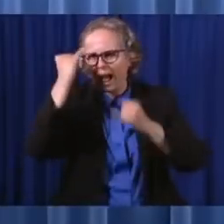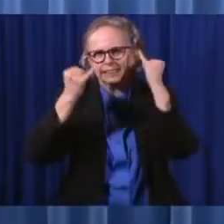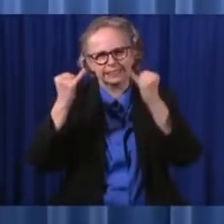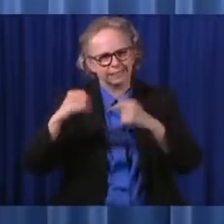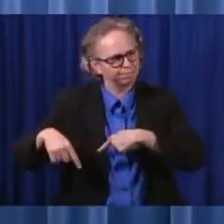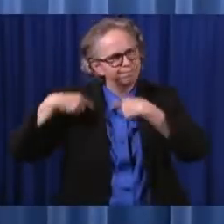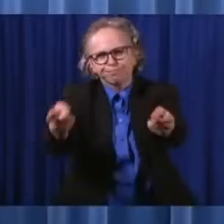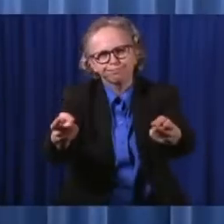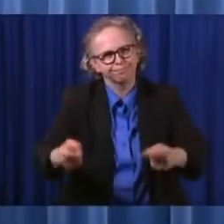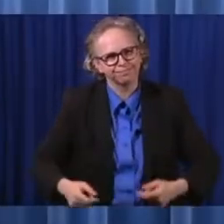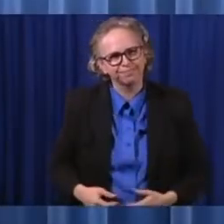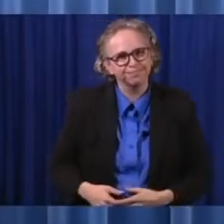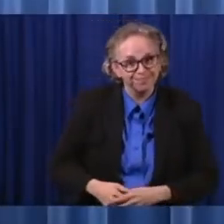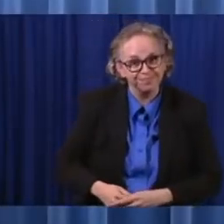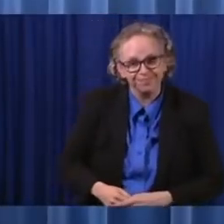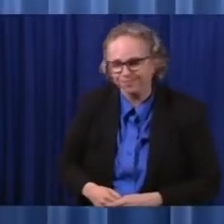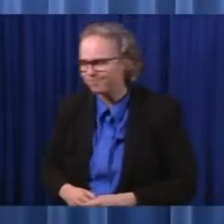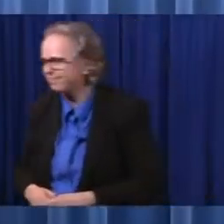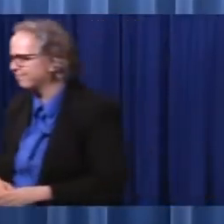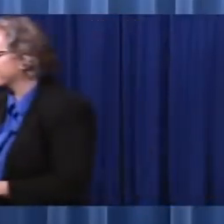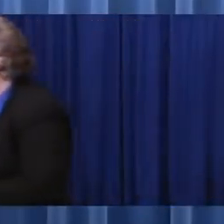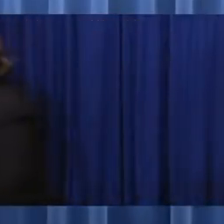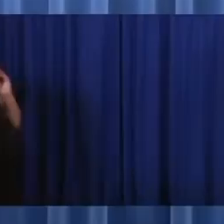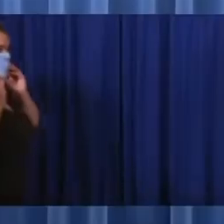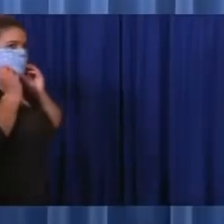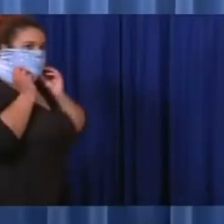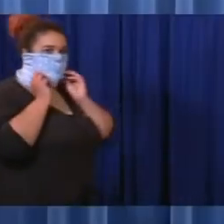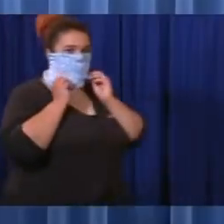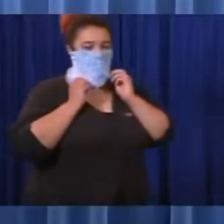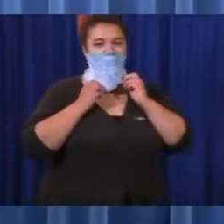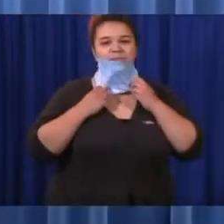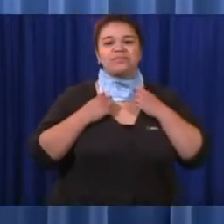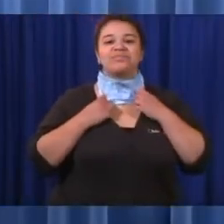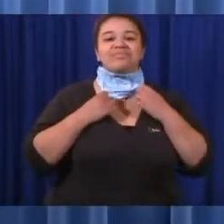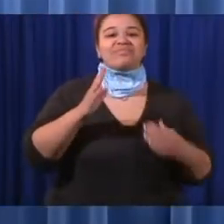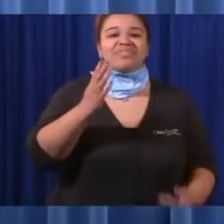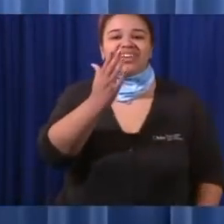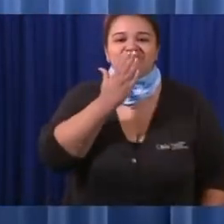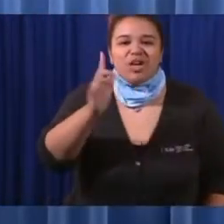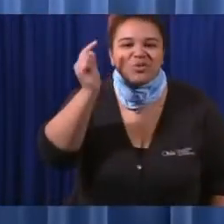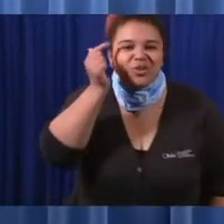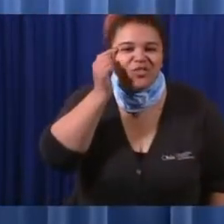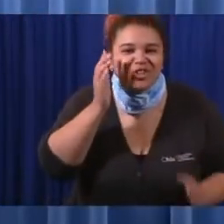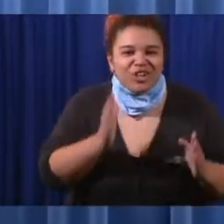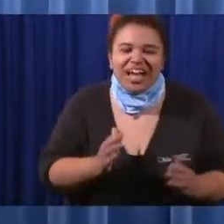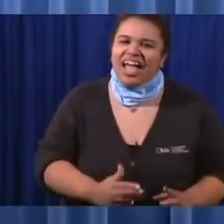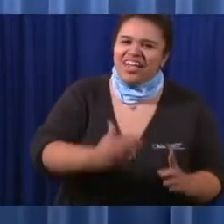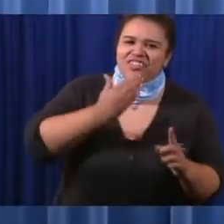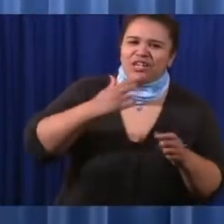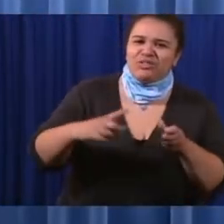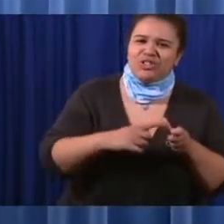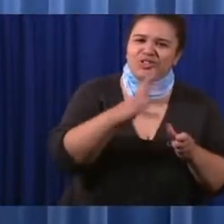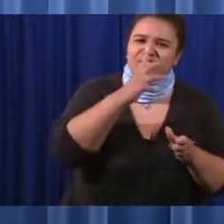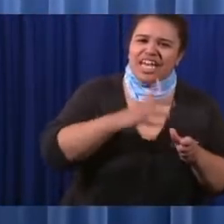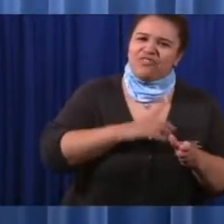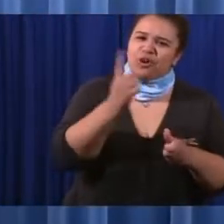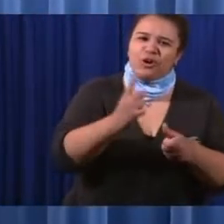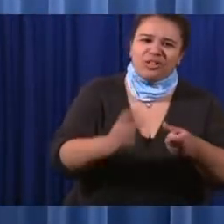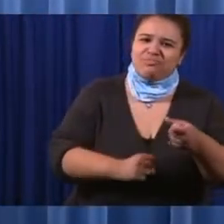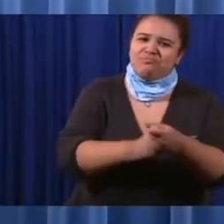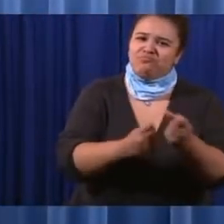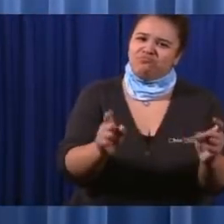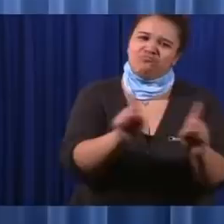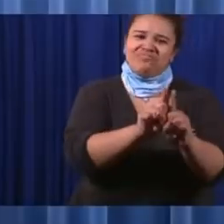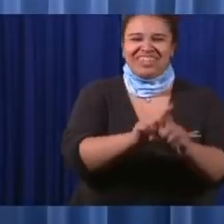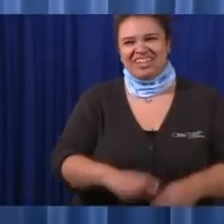Thank you, Governor, and thank you to the First Lady for being there with you all the time. Thank you very much, and I thank her. I thank her